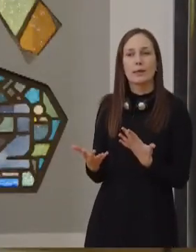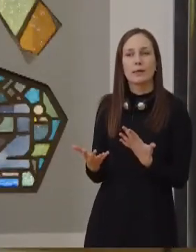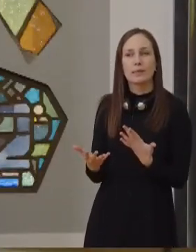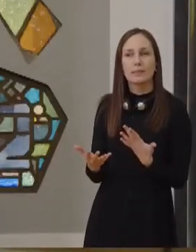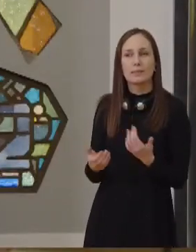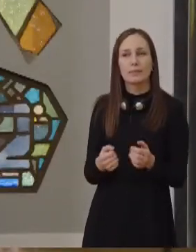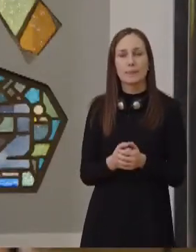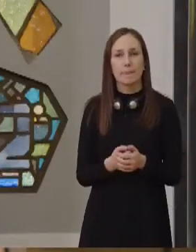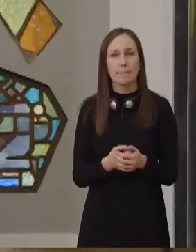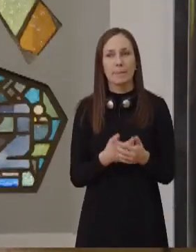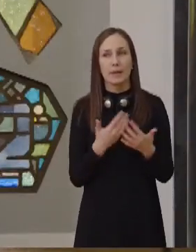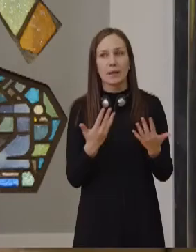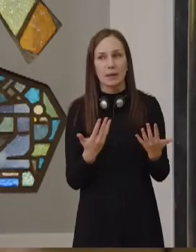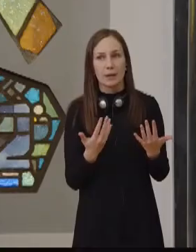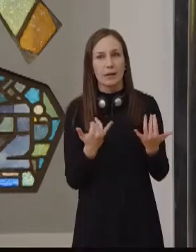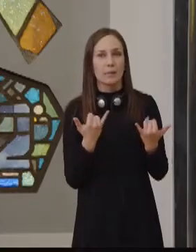is.